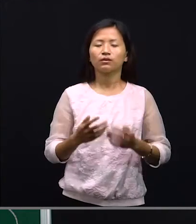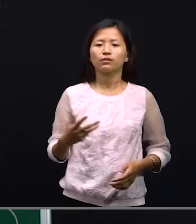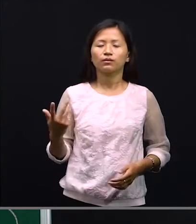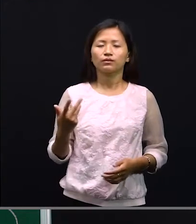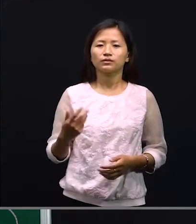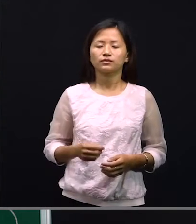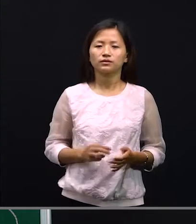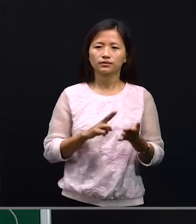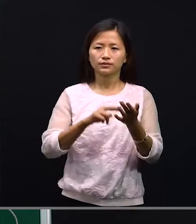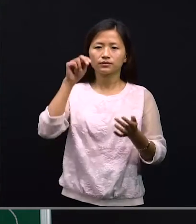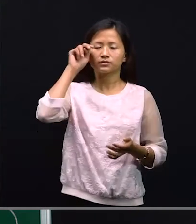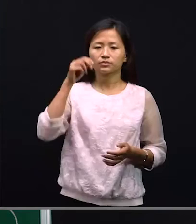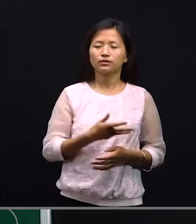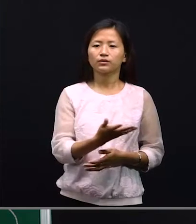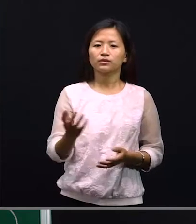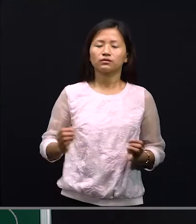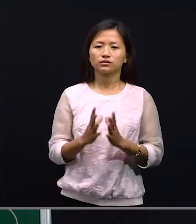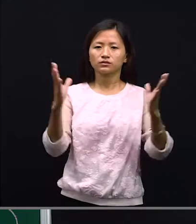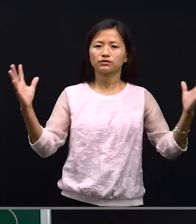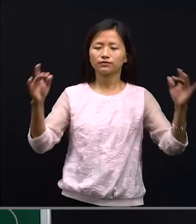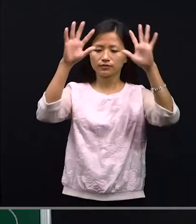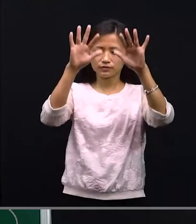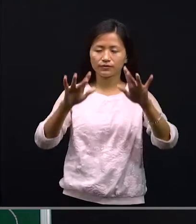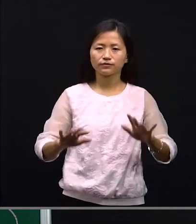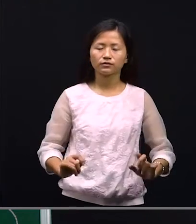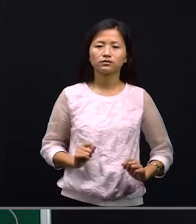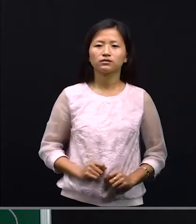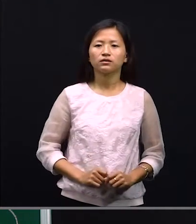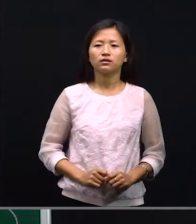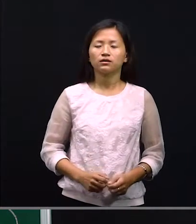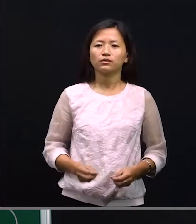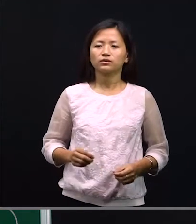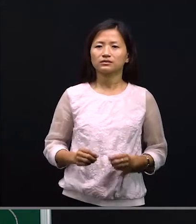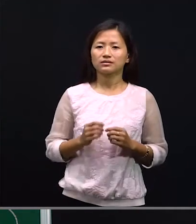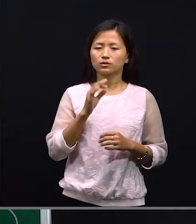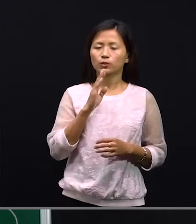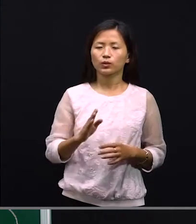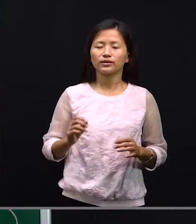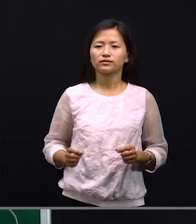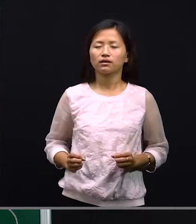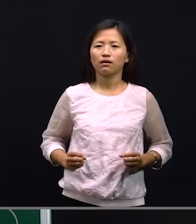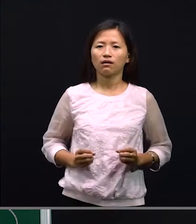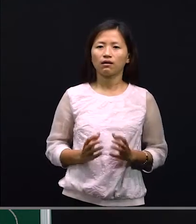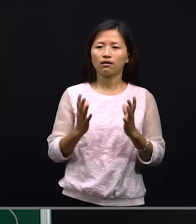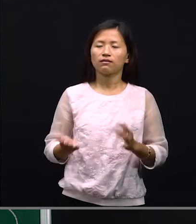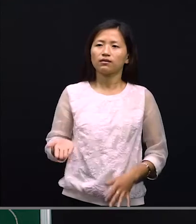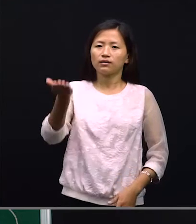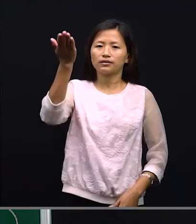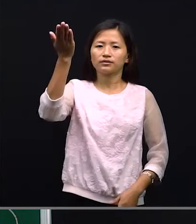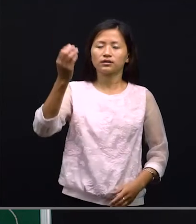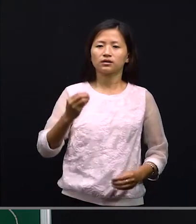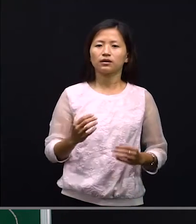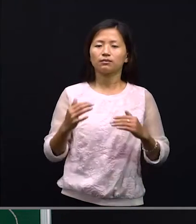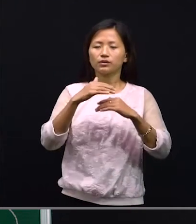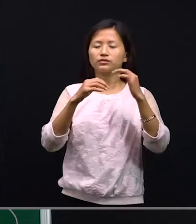Because there are a lot of rainfall. The amount of rainfall is quite high, and because of this